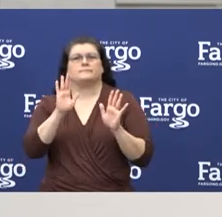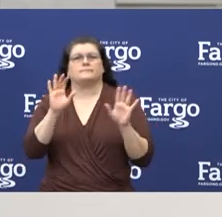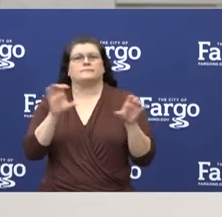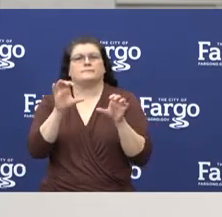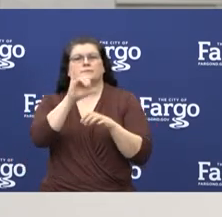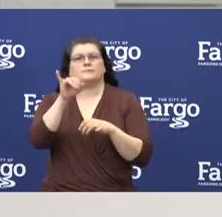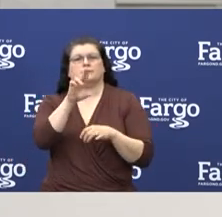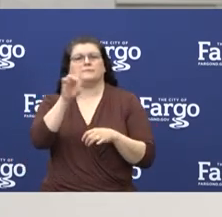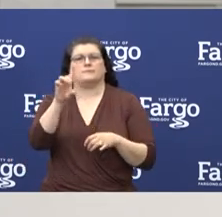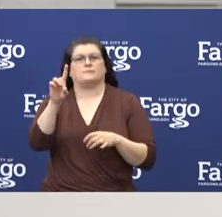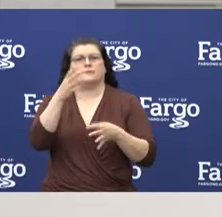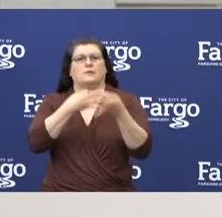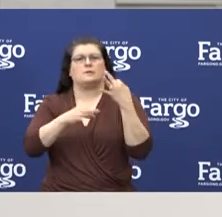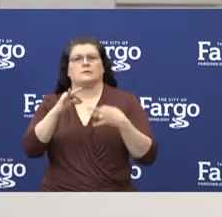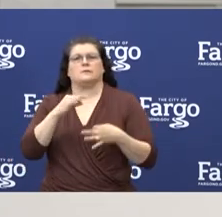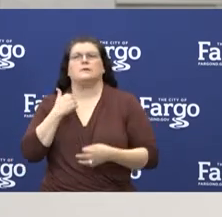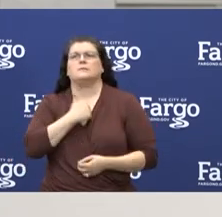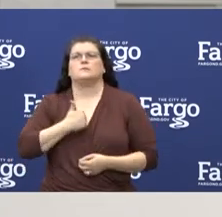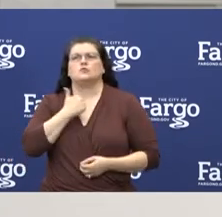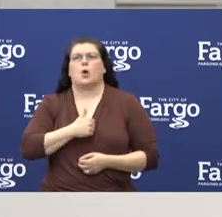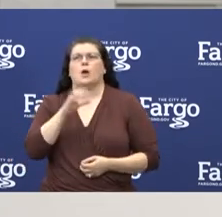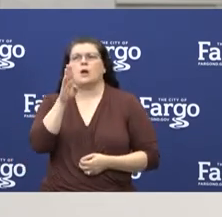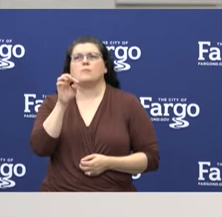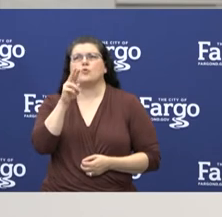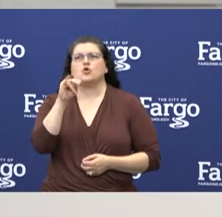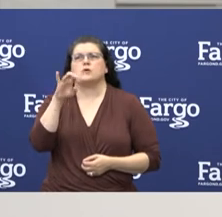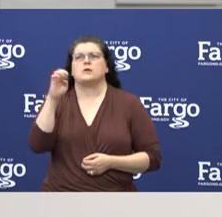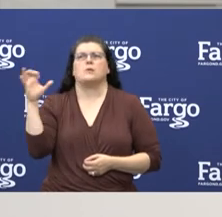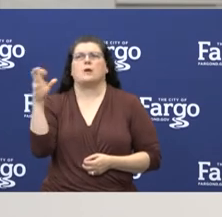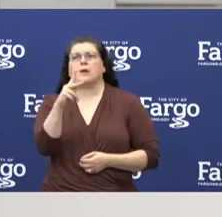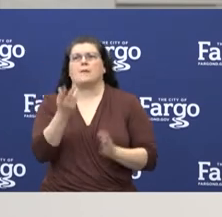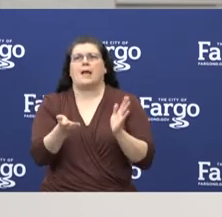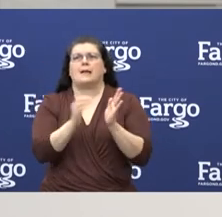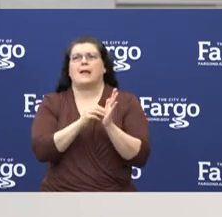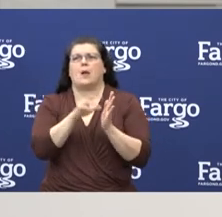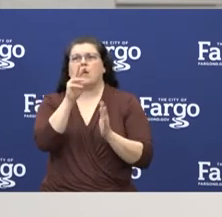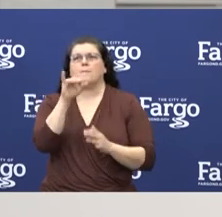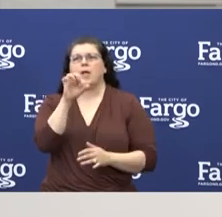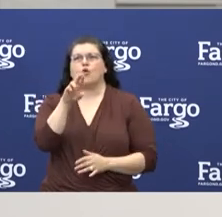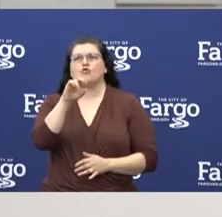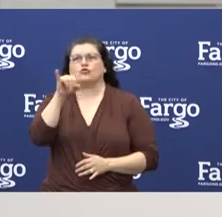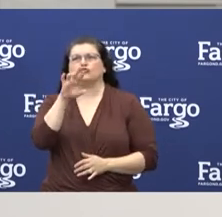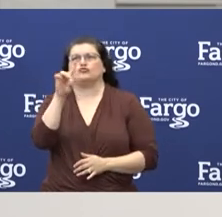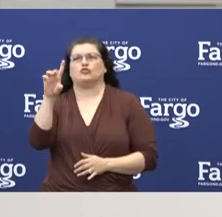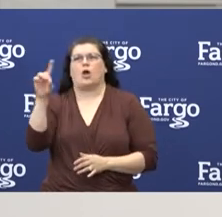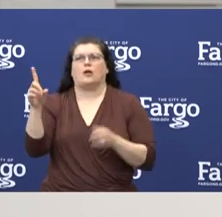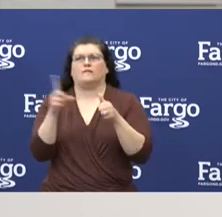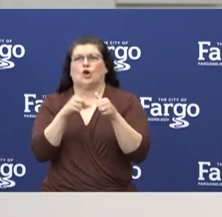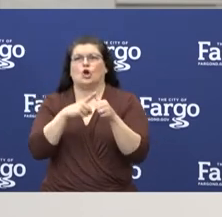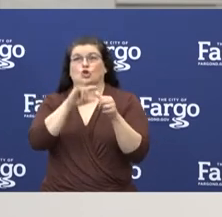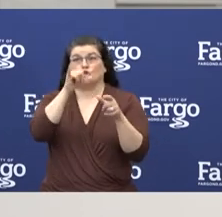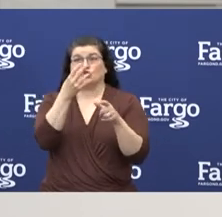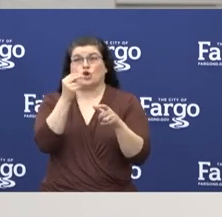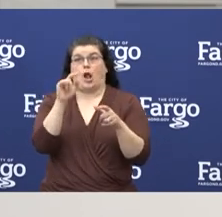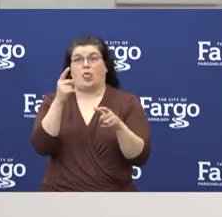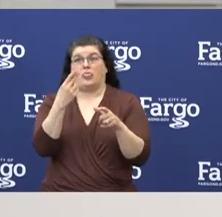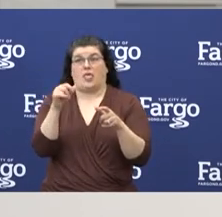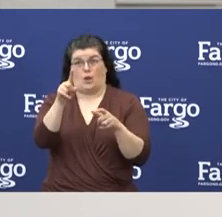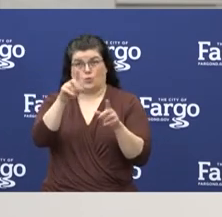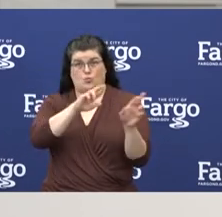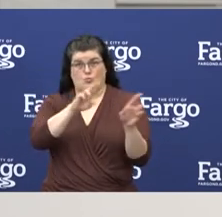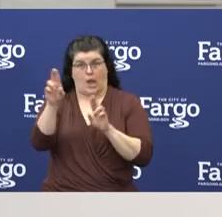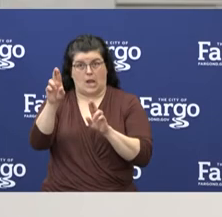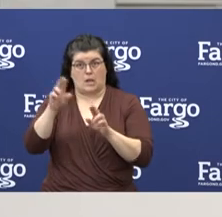You want to go to Judd? I'm sorry, Bernie, we'll come back to you. We're going to go to Mayor Judd first here. Jonathan, are you ready?